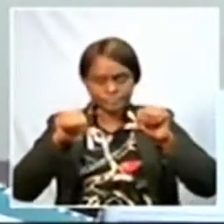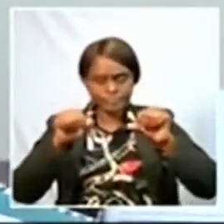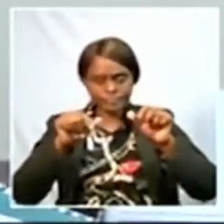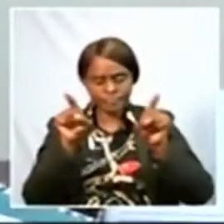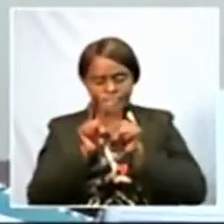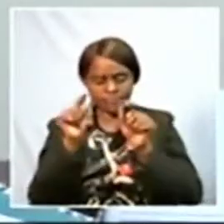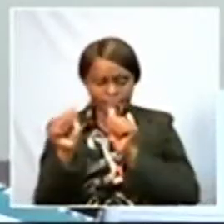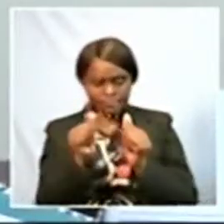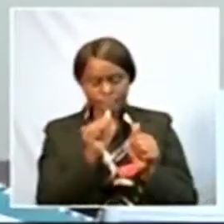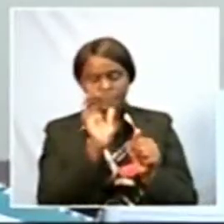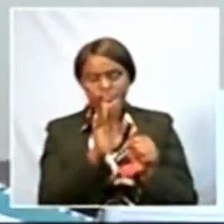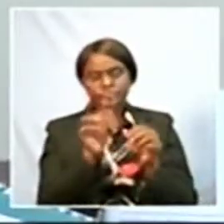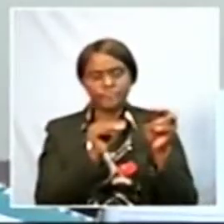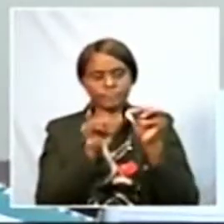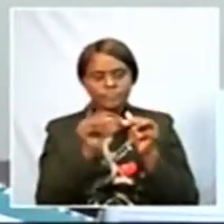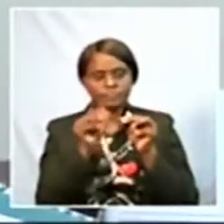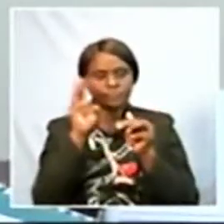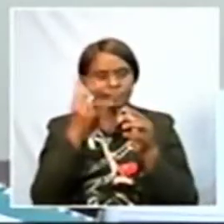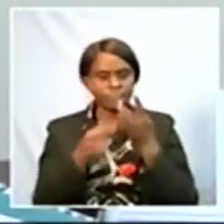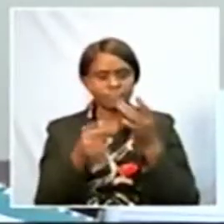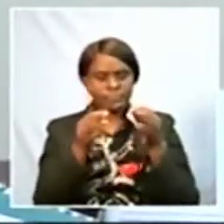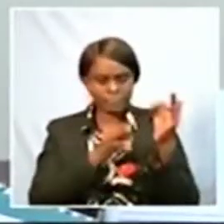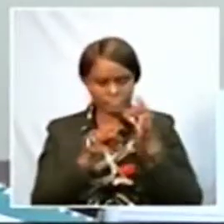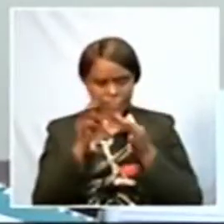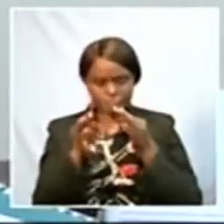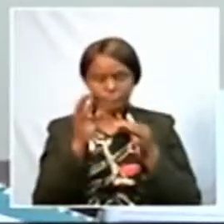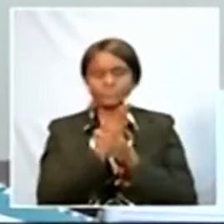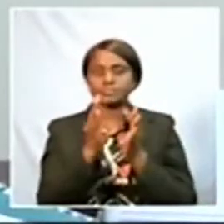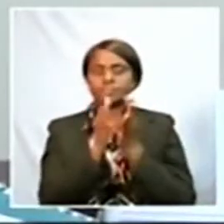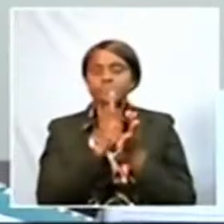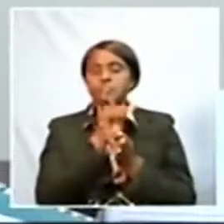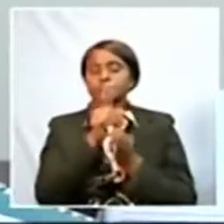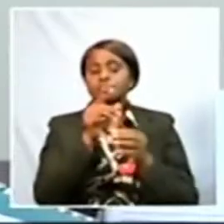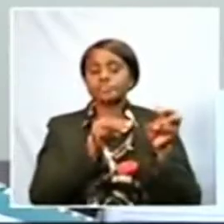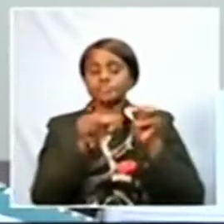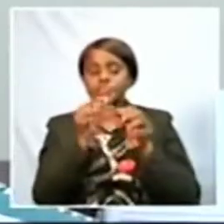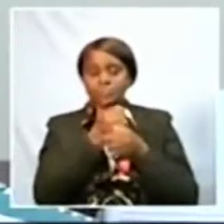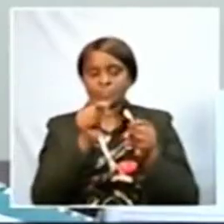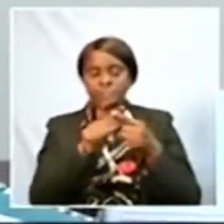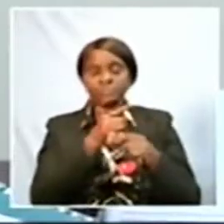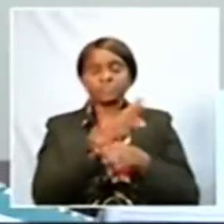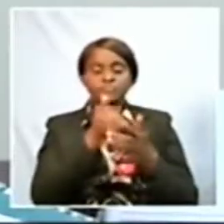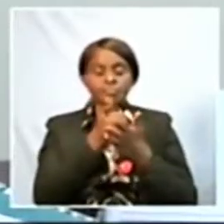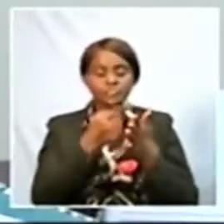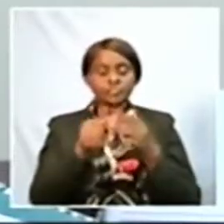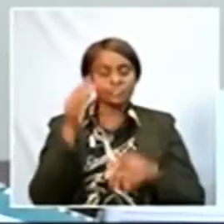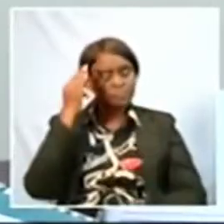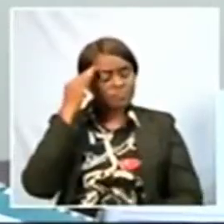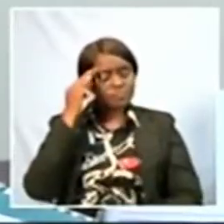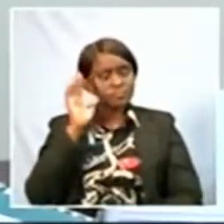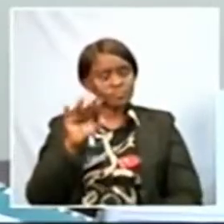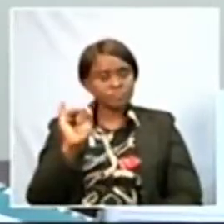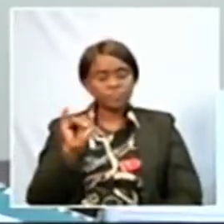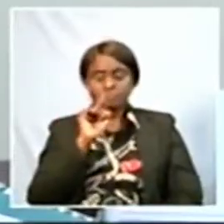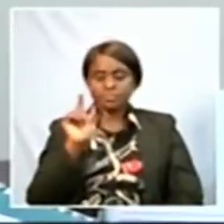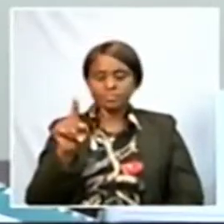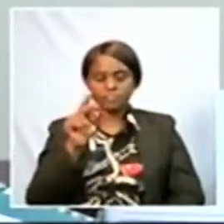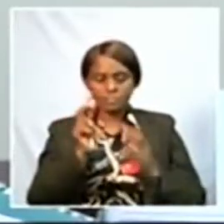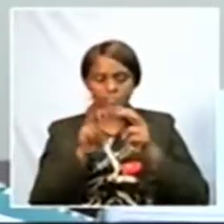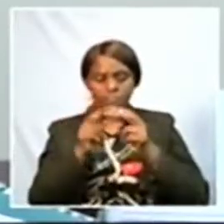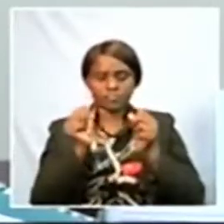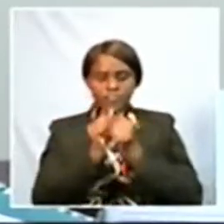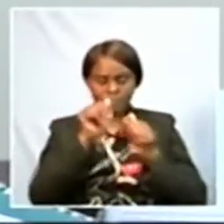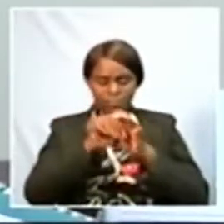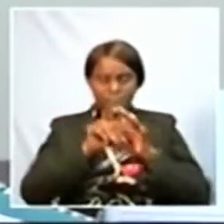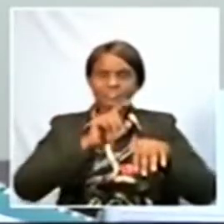Action taken. Management would like to state that the contractor managed to rectify the defects owing to the fact that the contract was within the